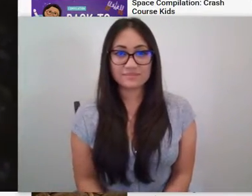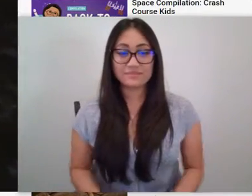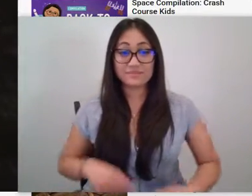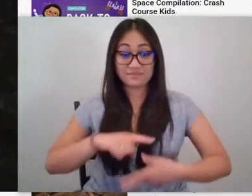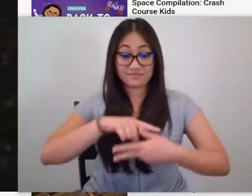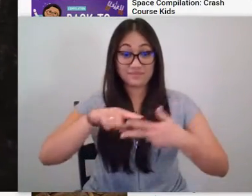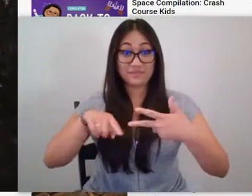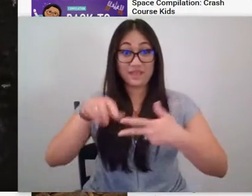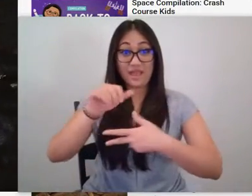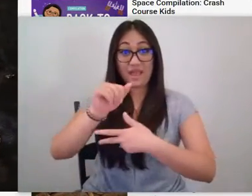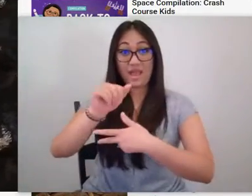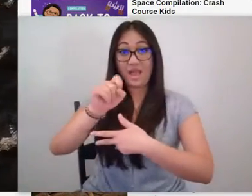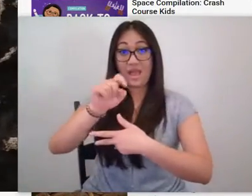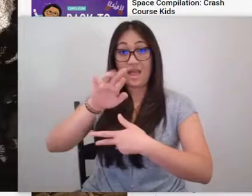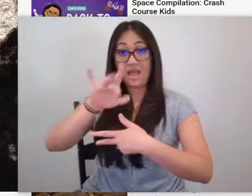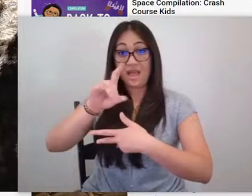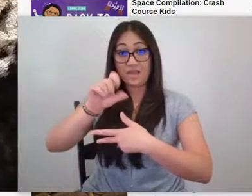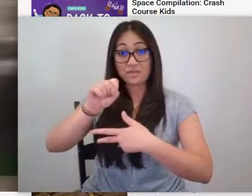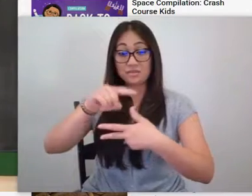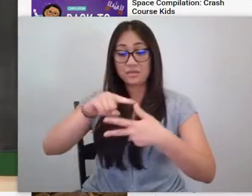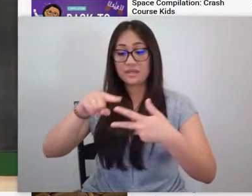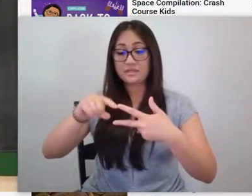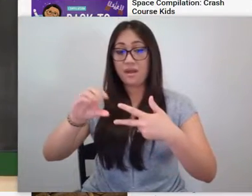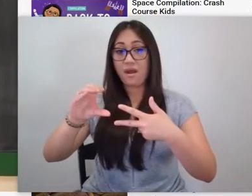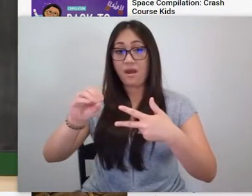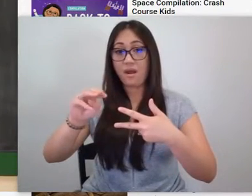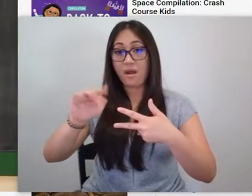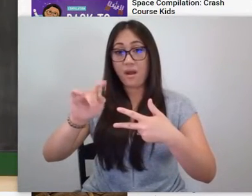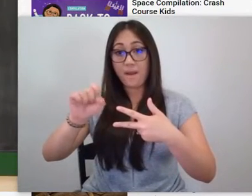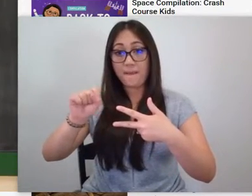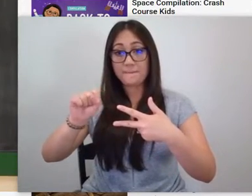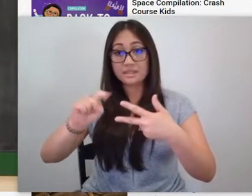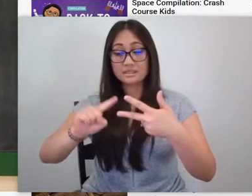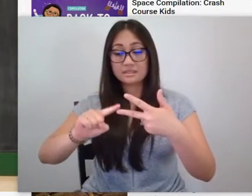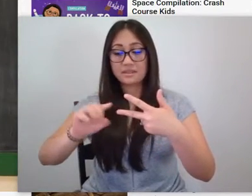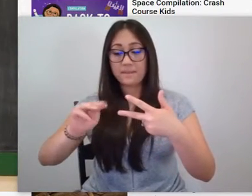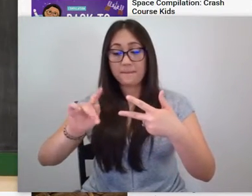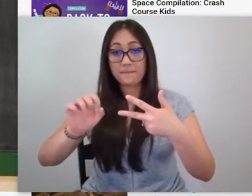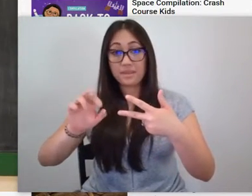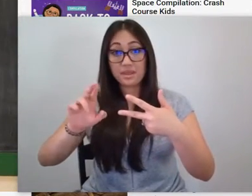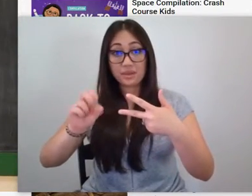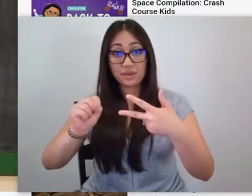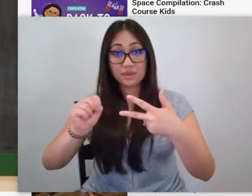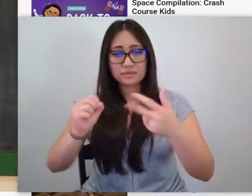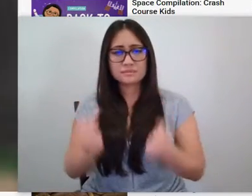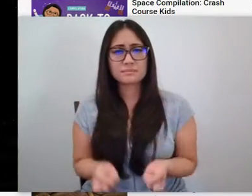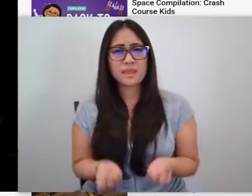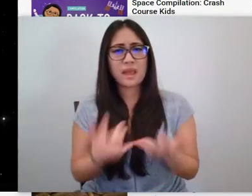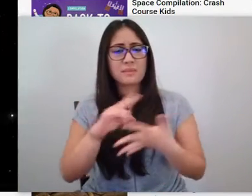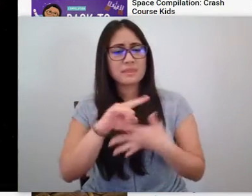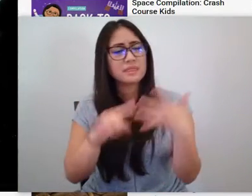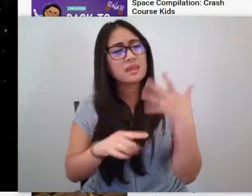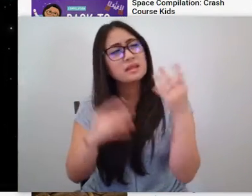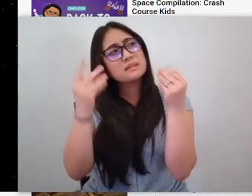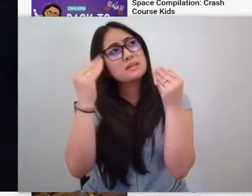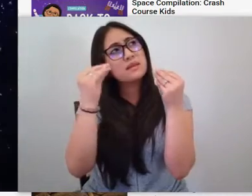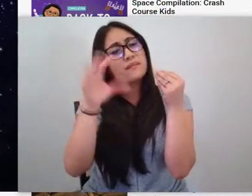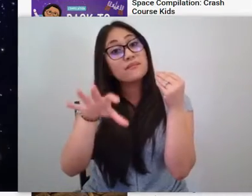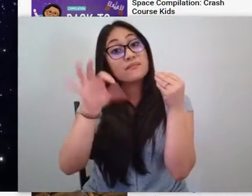asteroids, comets, and meteors. How many things can you think of that are found in space? The